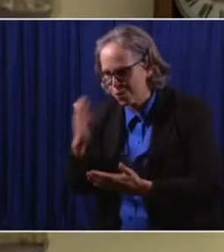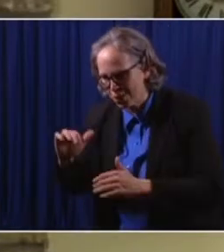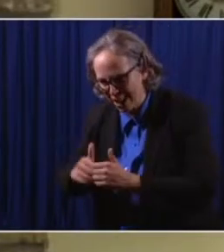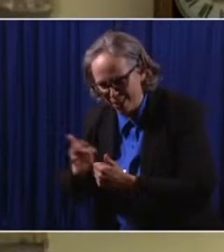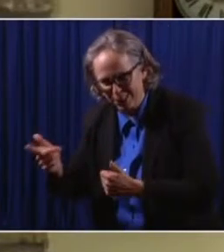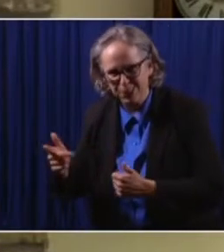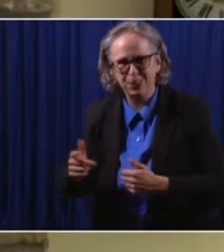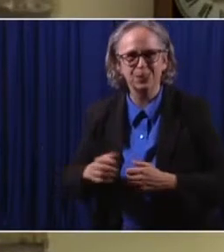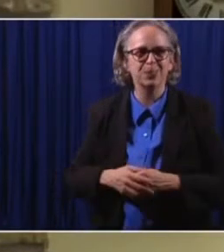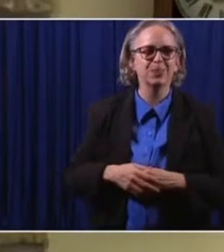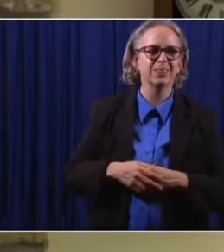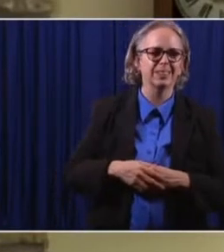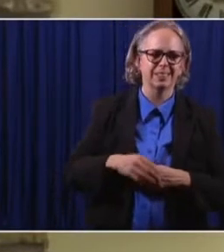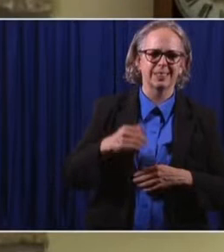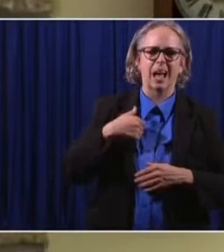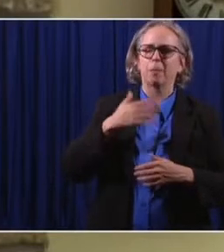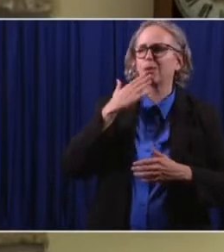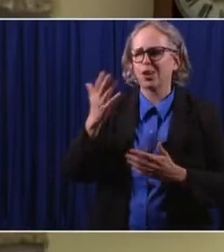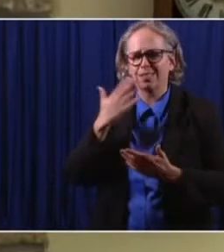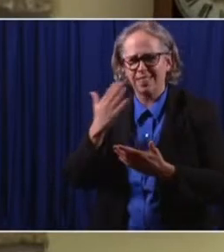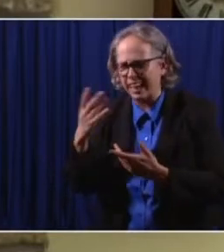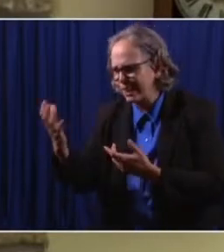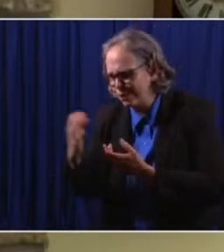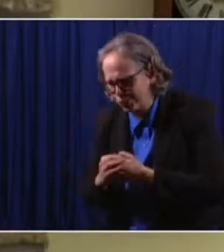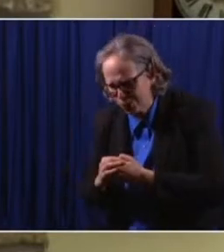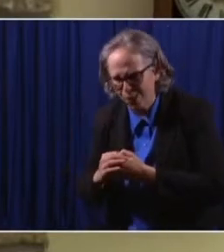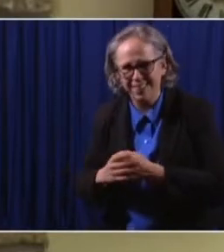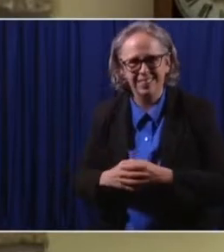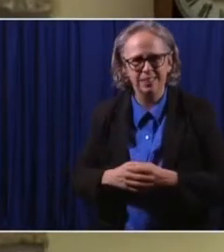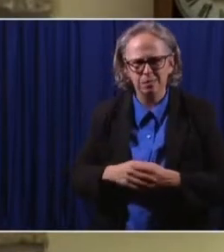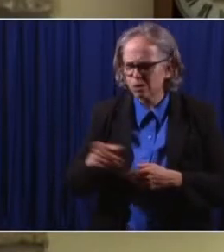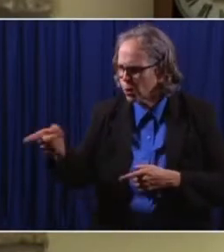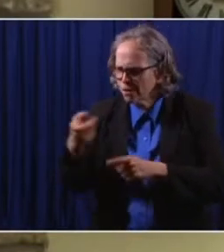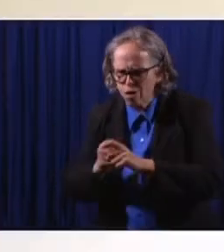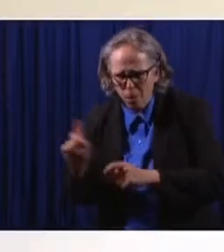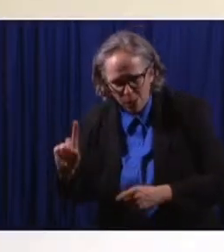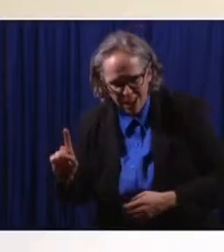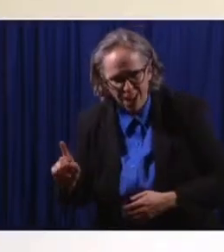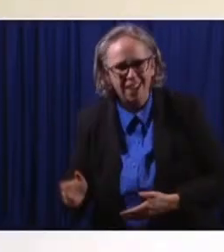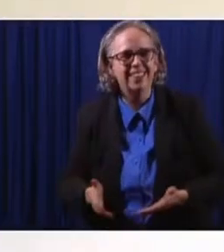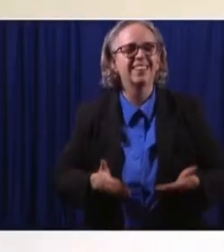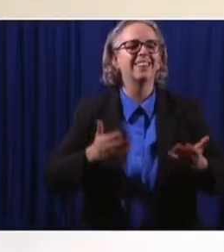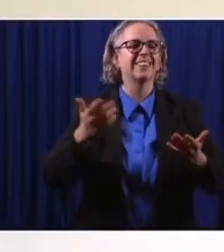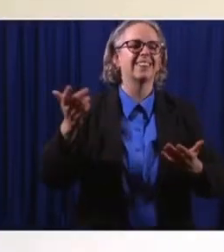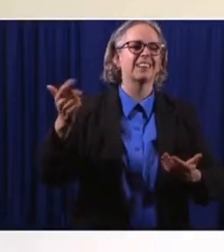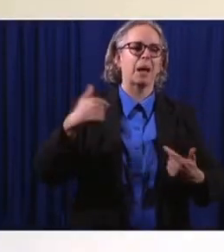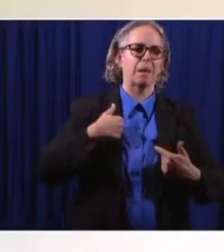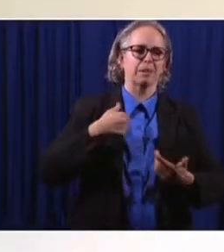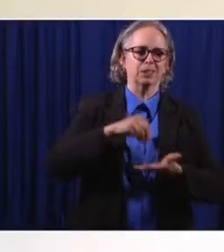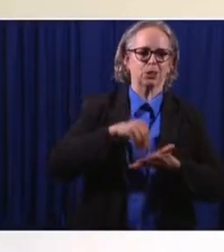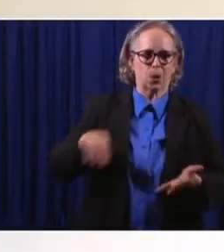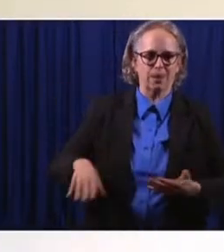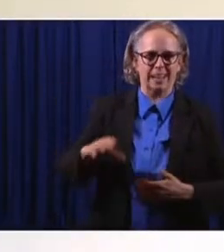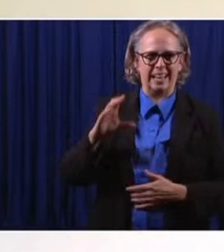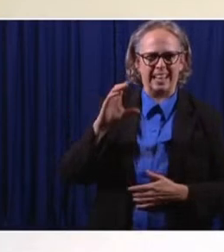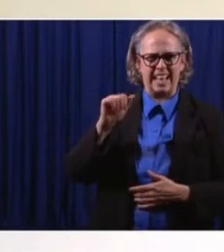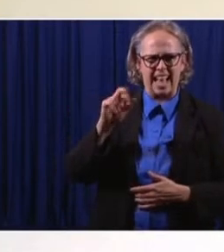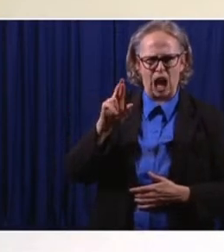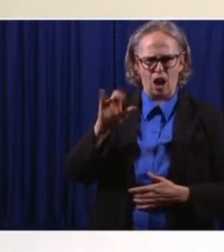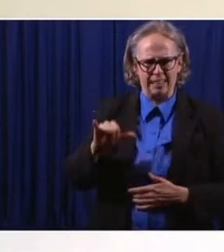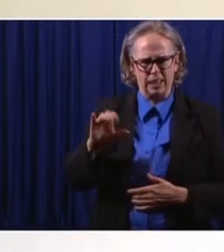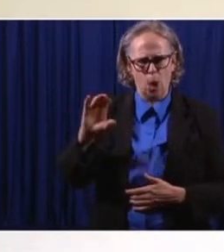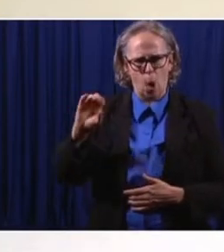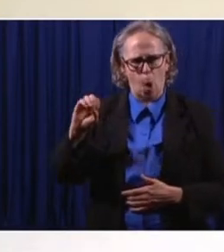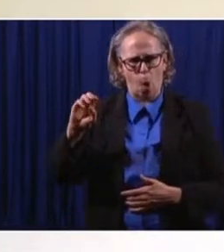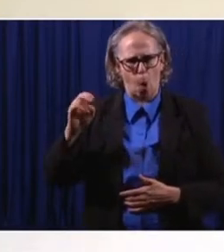I'm good. Hey, thanks for joining us. Where are you from? Yeah, so I'm from Cary, Ohio, and so I graduated from Cary